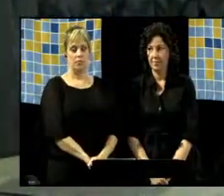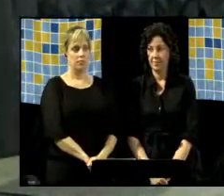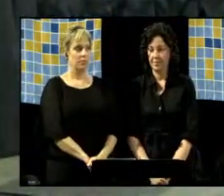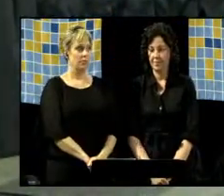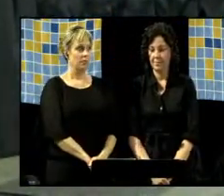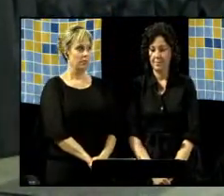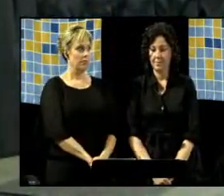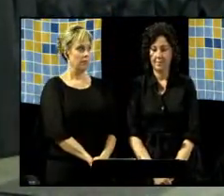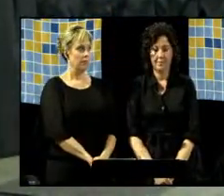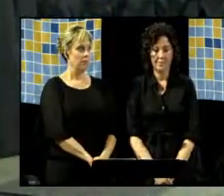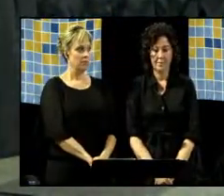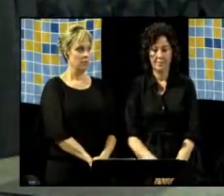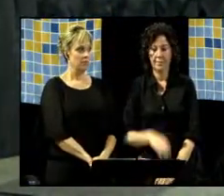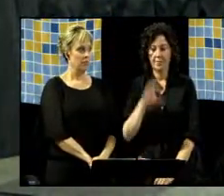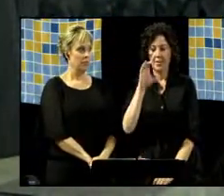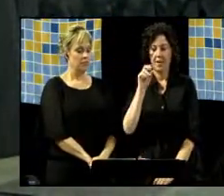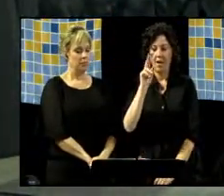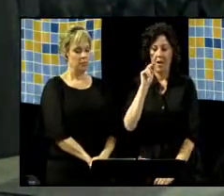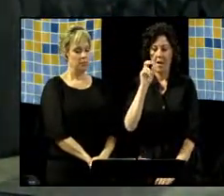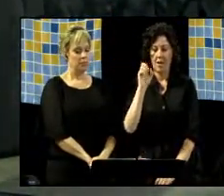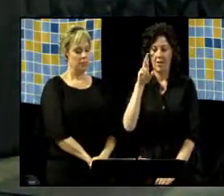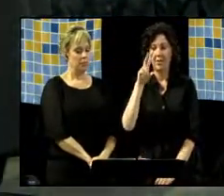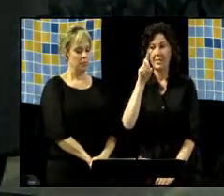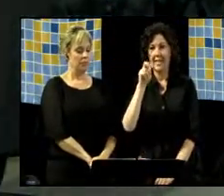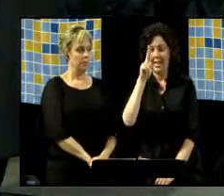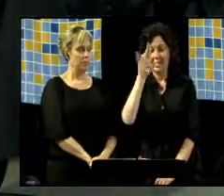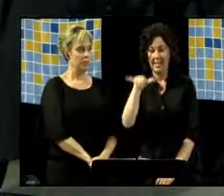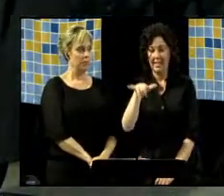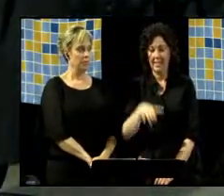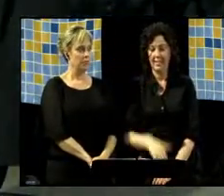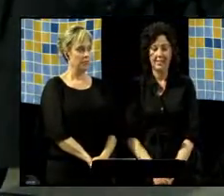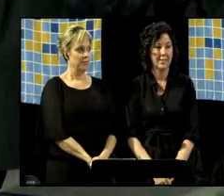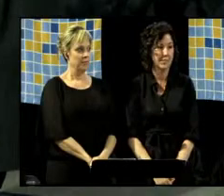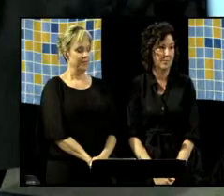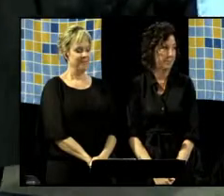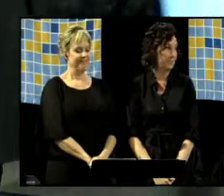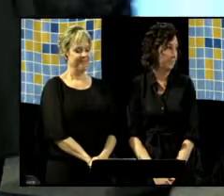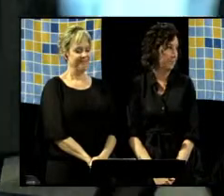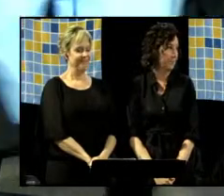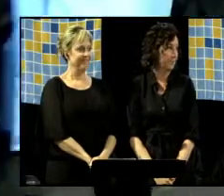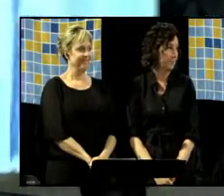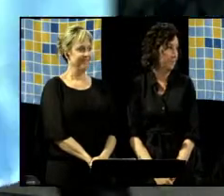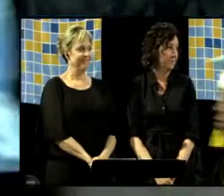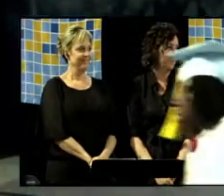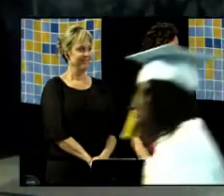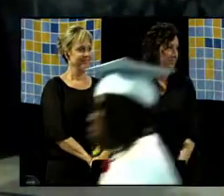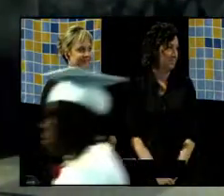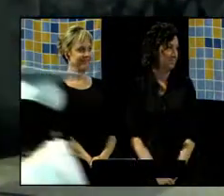Connor Hamlin Denny,